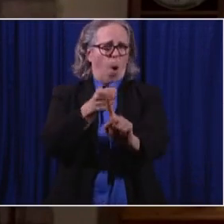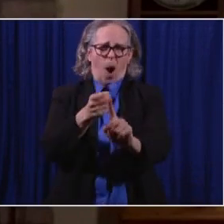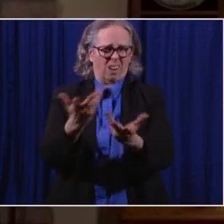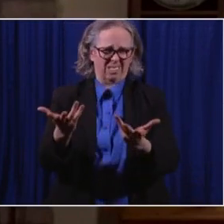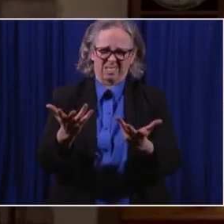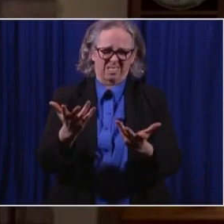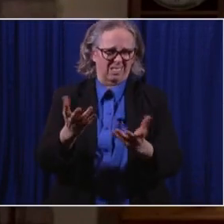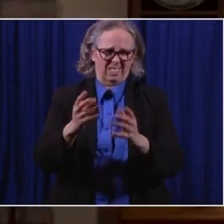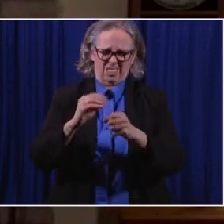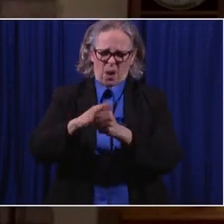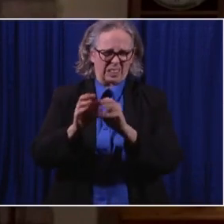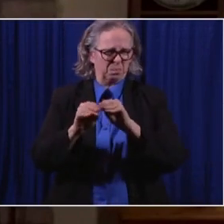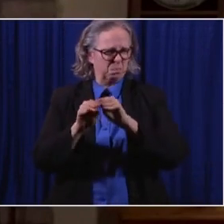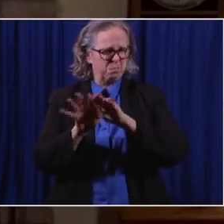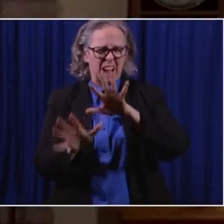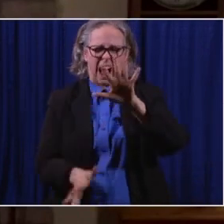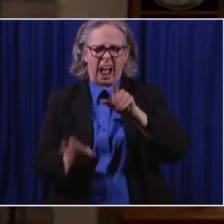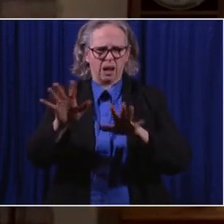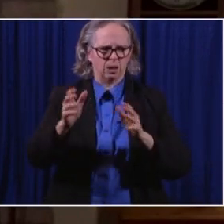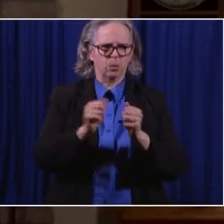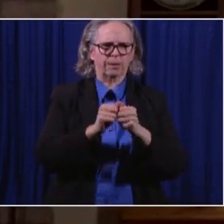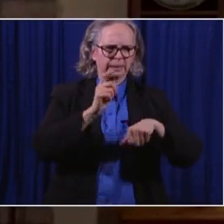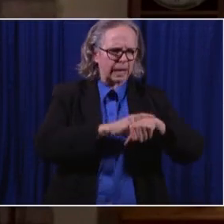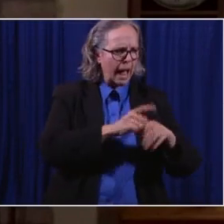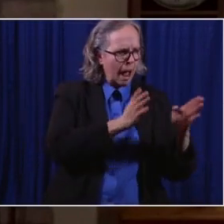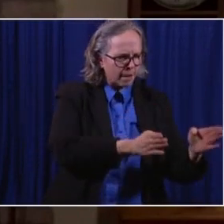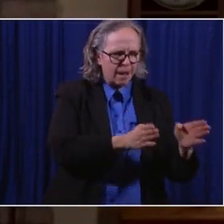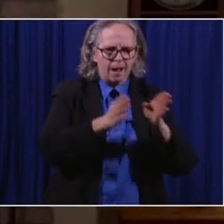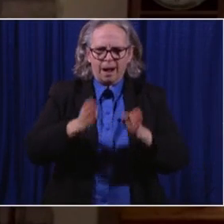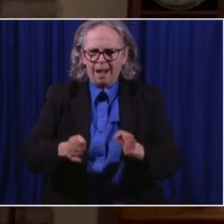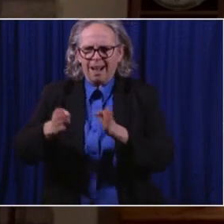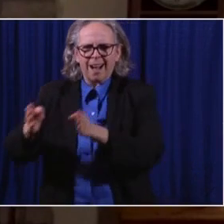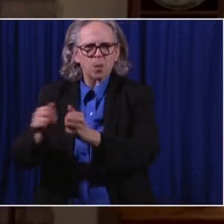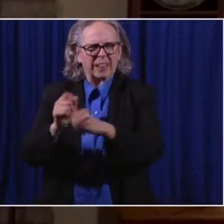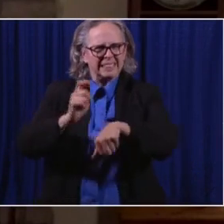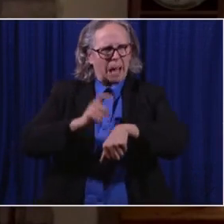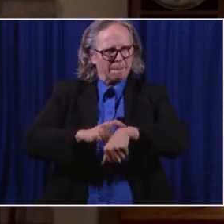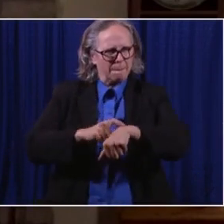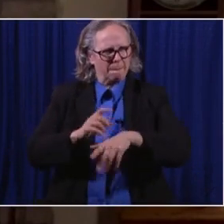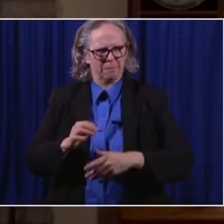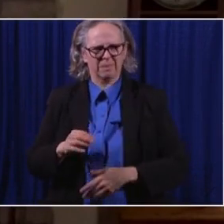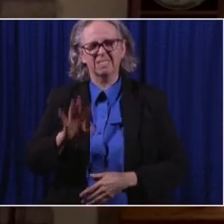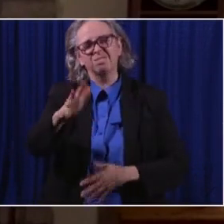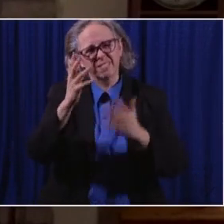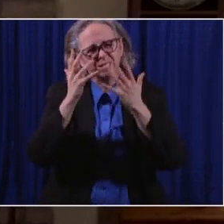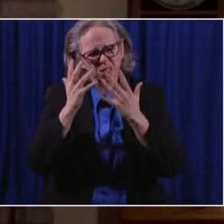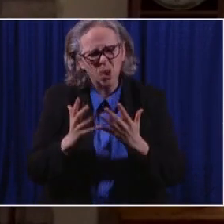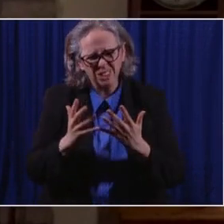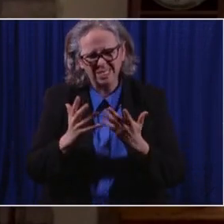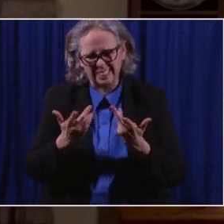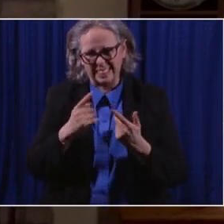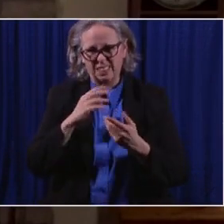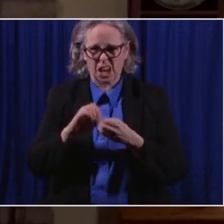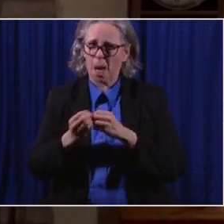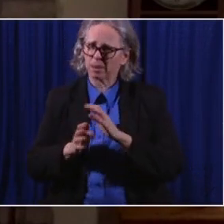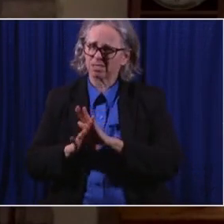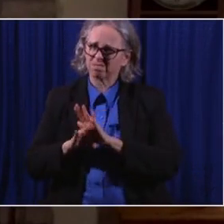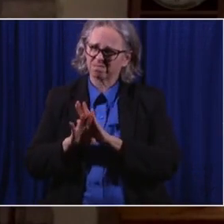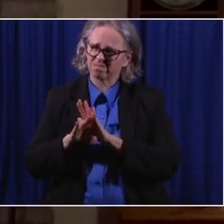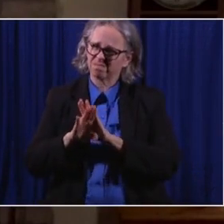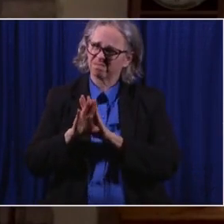a time lapse of how this has progressed, unfortunately, obviously going the wrong way. Eric, let's look at the next